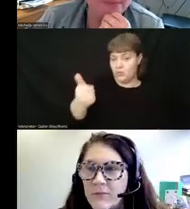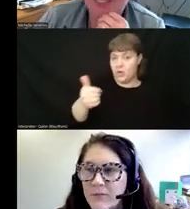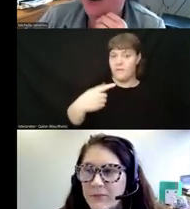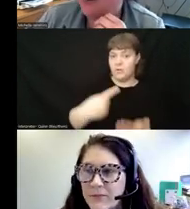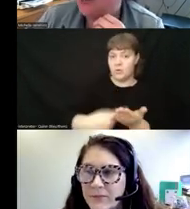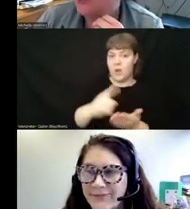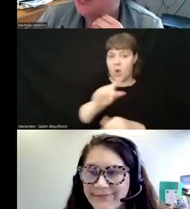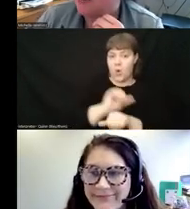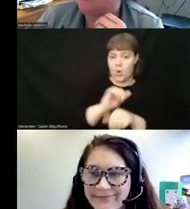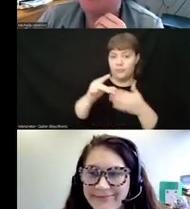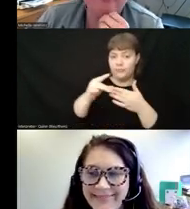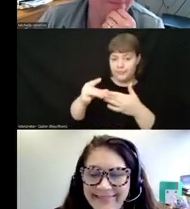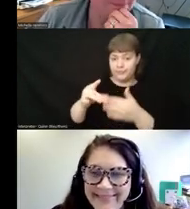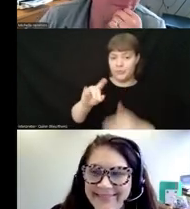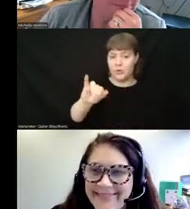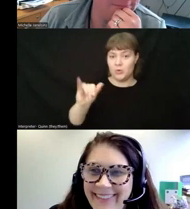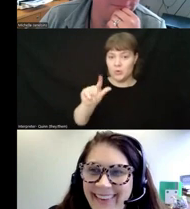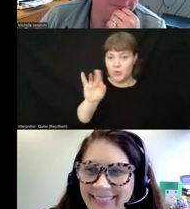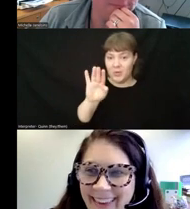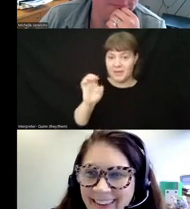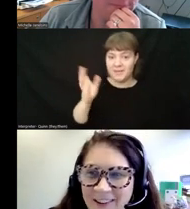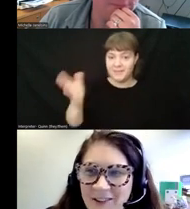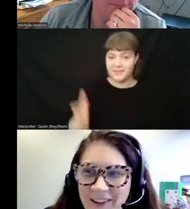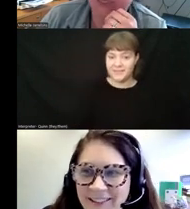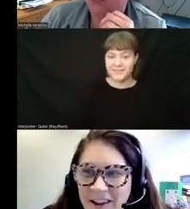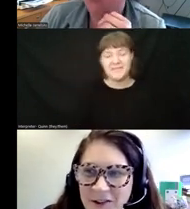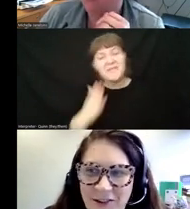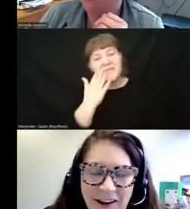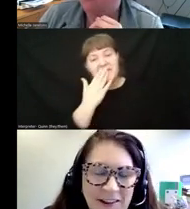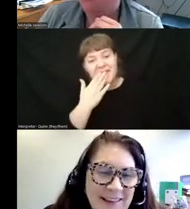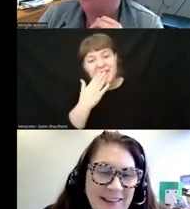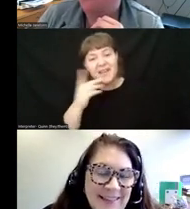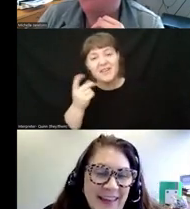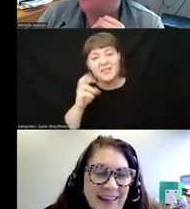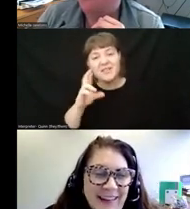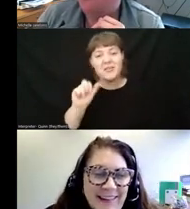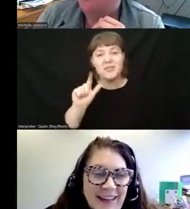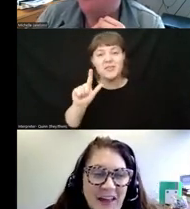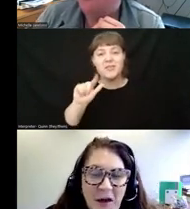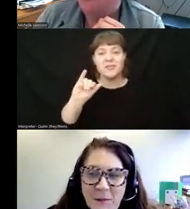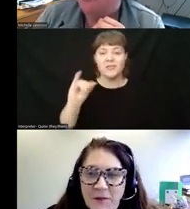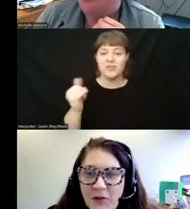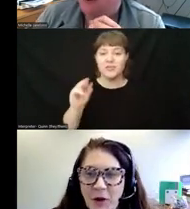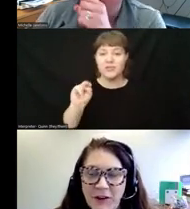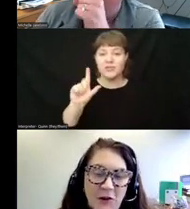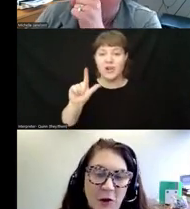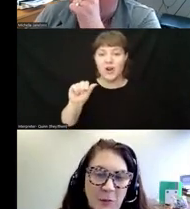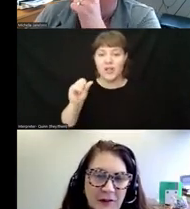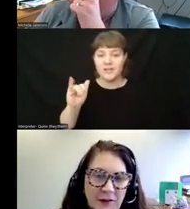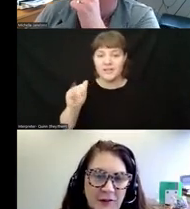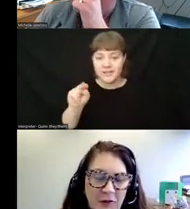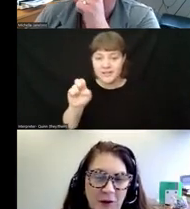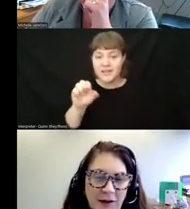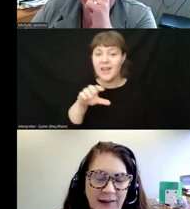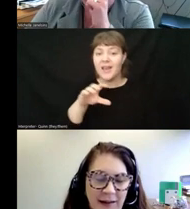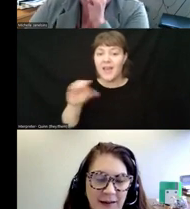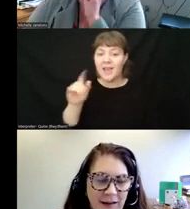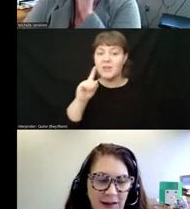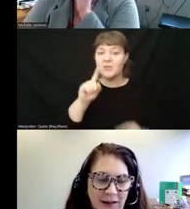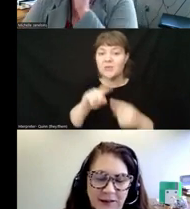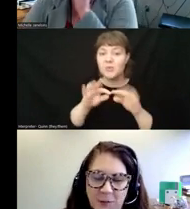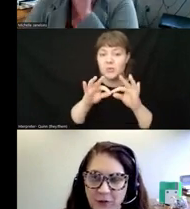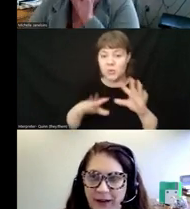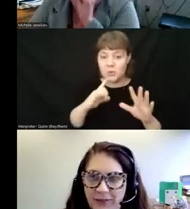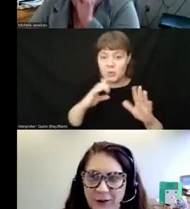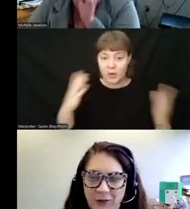leading. Julie? Thank you, Dr. Janelsens, and to our interpreters who are